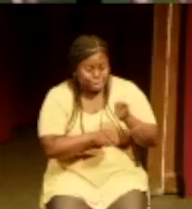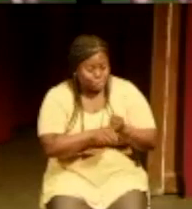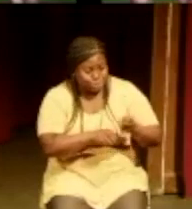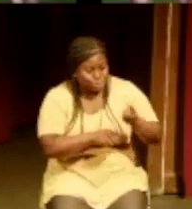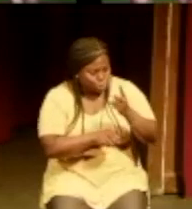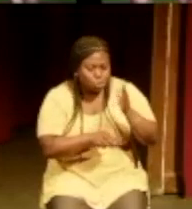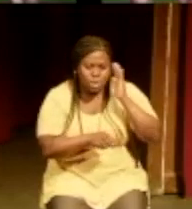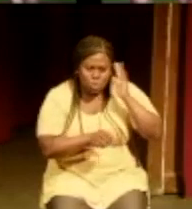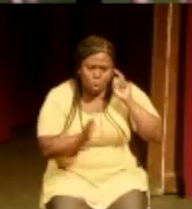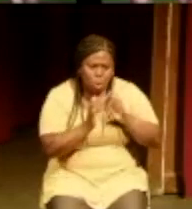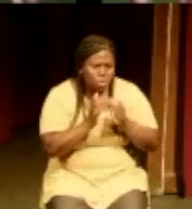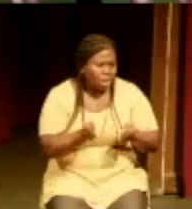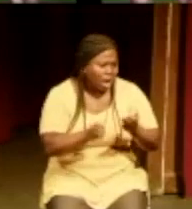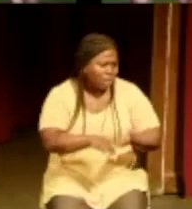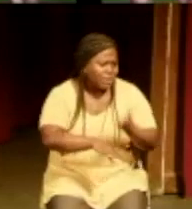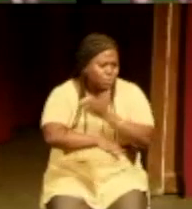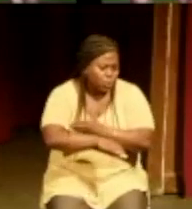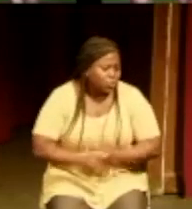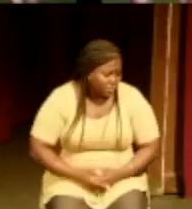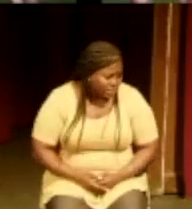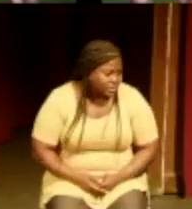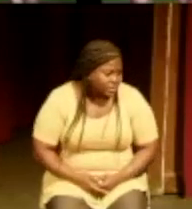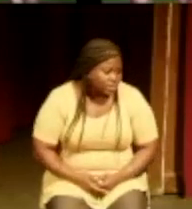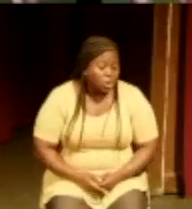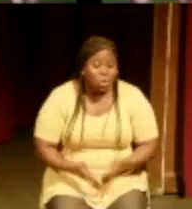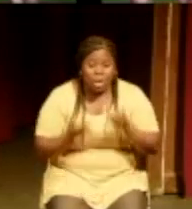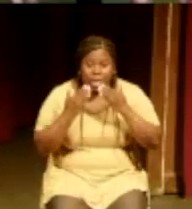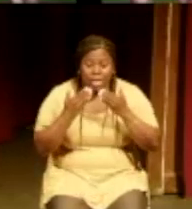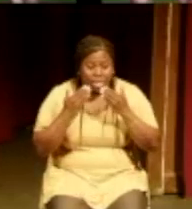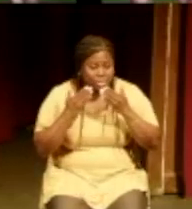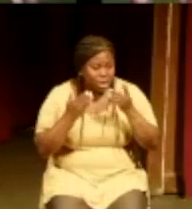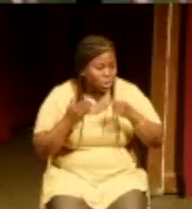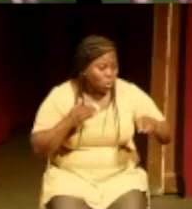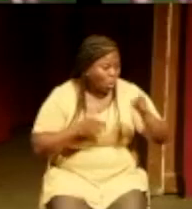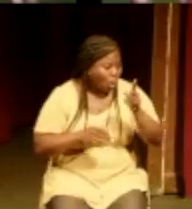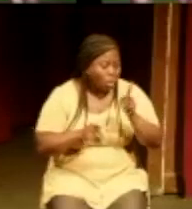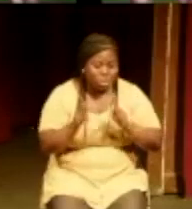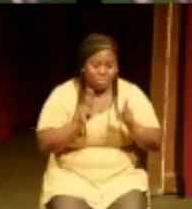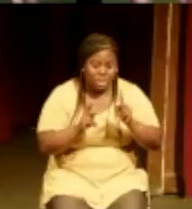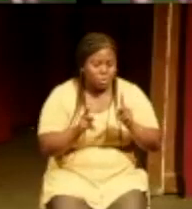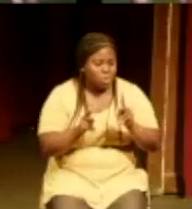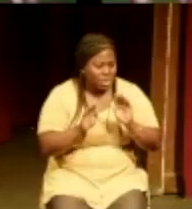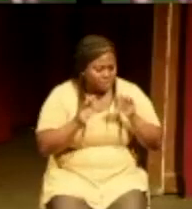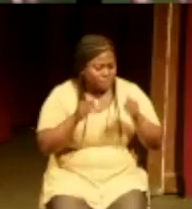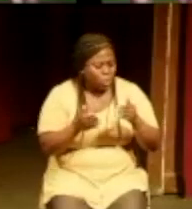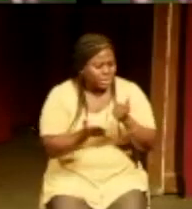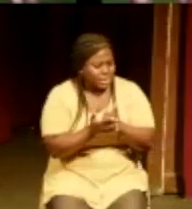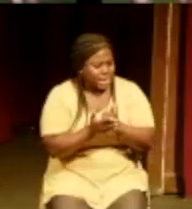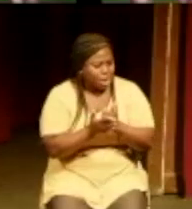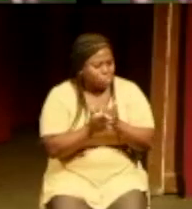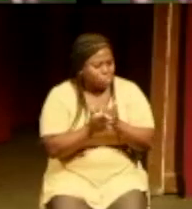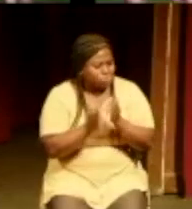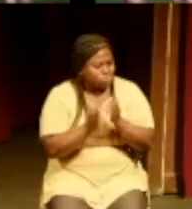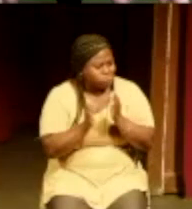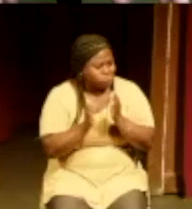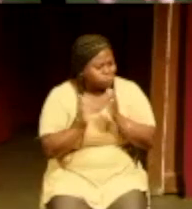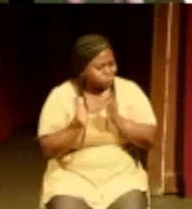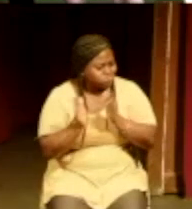lot of improvement. And hats off to the people that work very hard on this strategic plan, because this will stretch our organization.